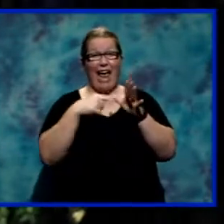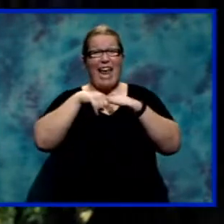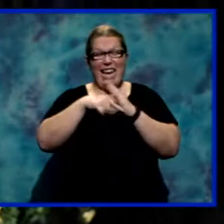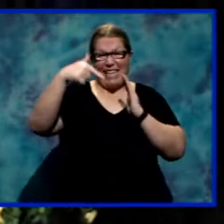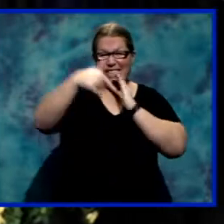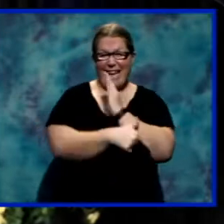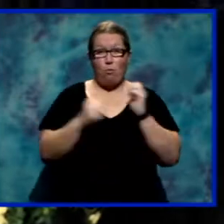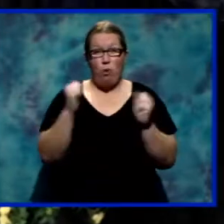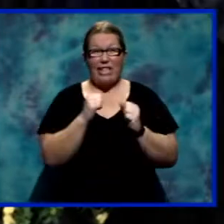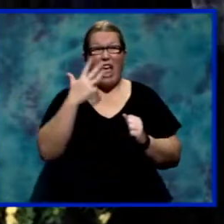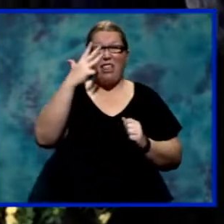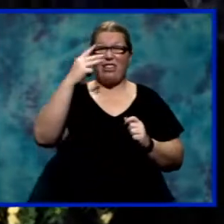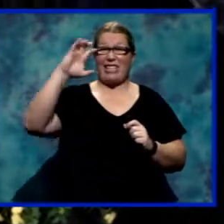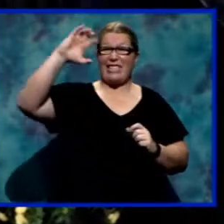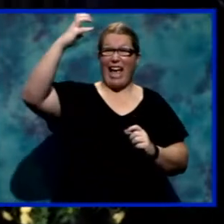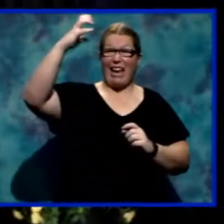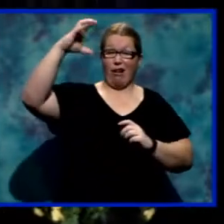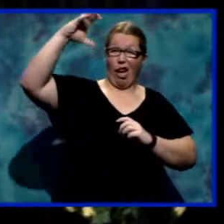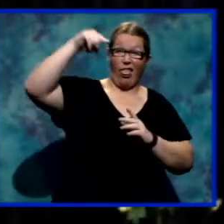shine. And it's an amazing